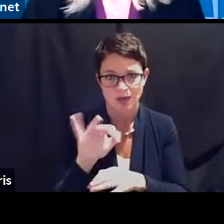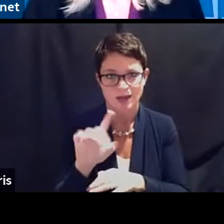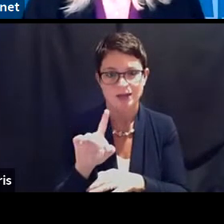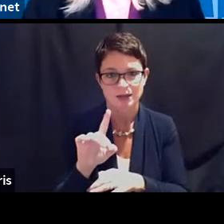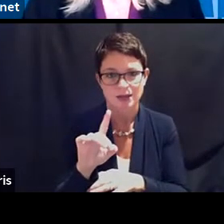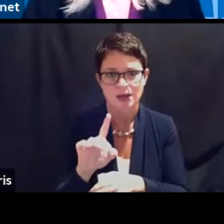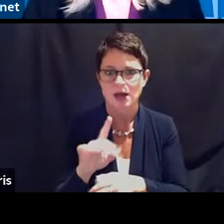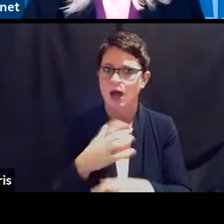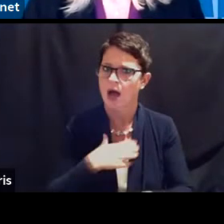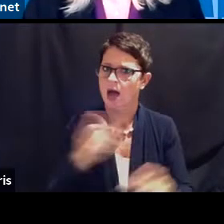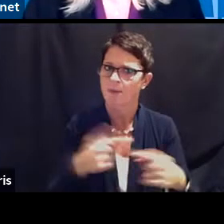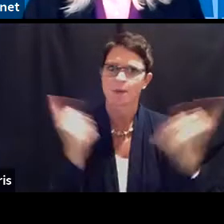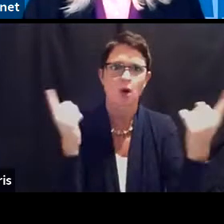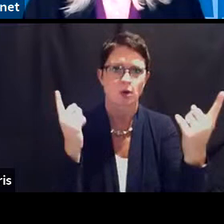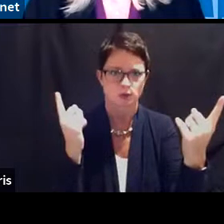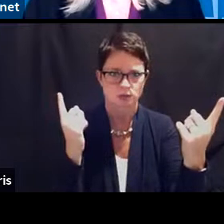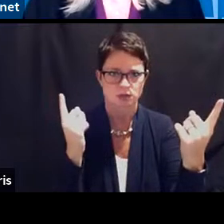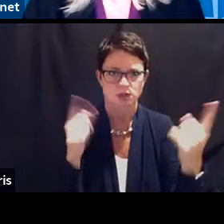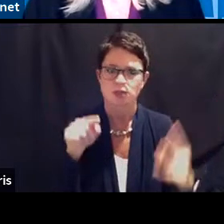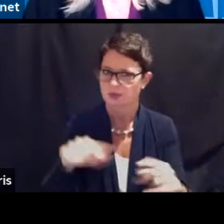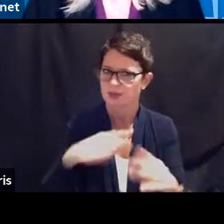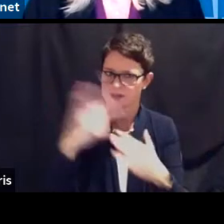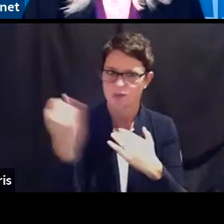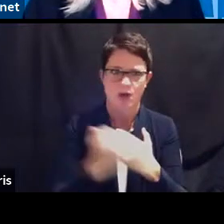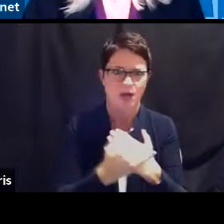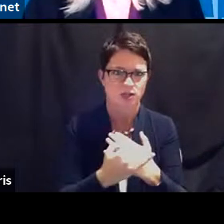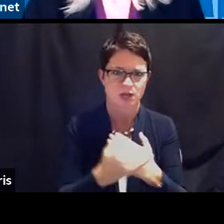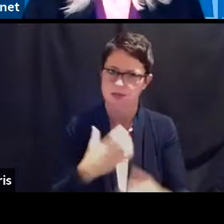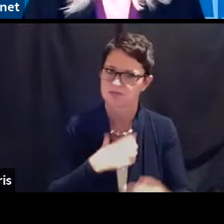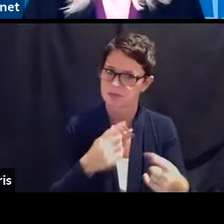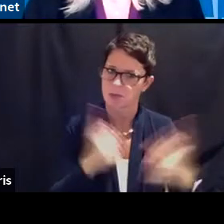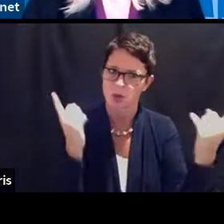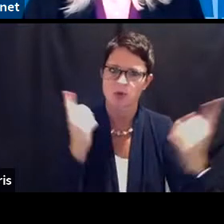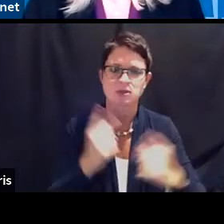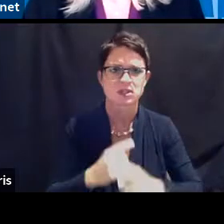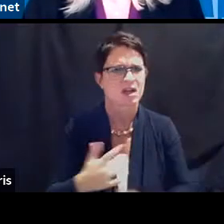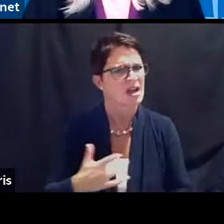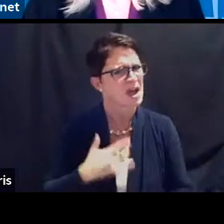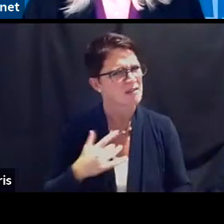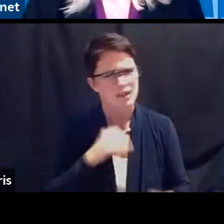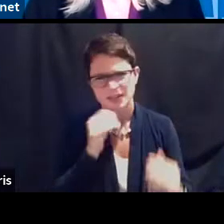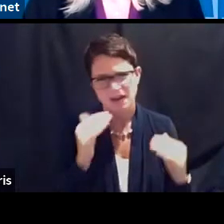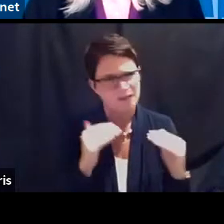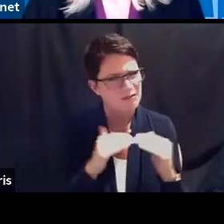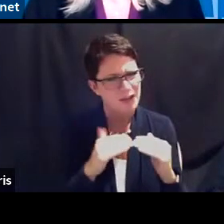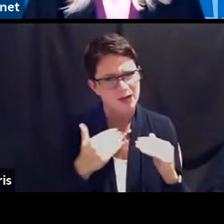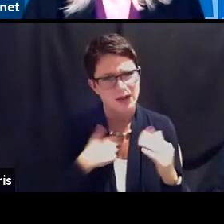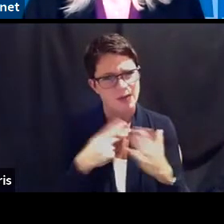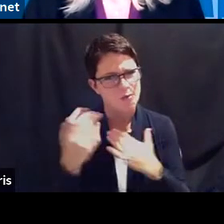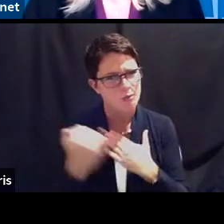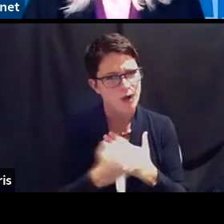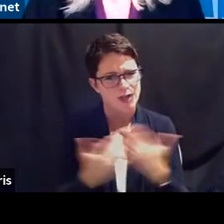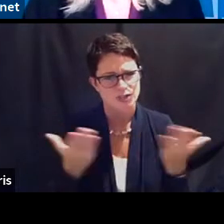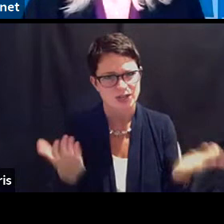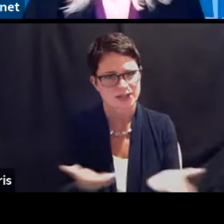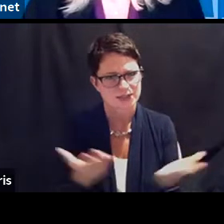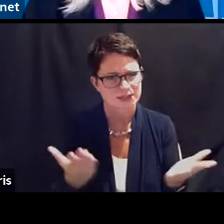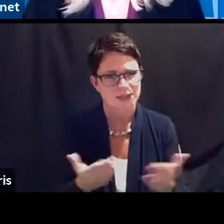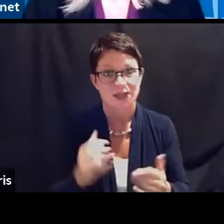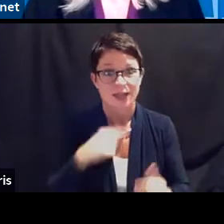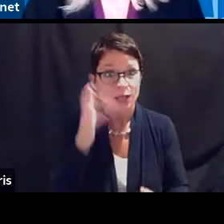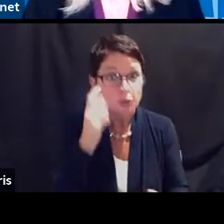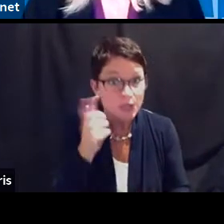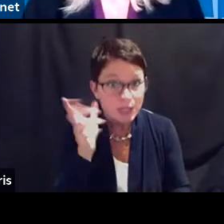am opposed to the air train project. I feel that it's not fair to have this project. Can you guys hear